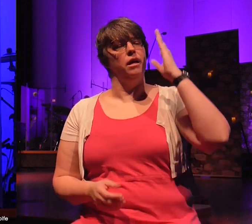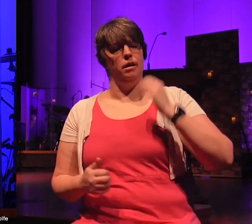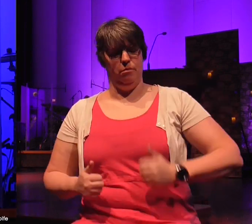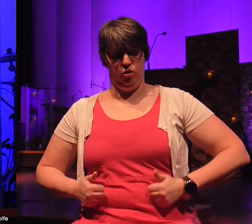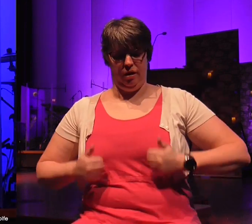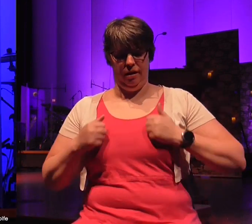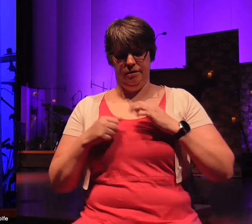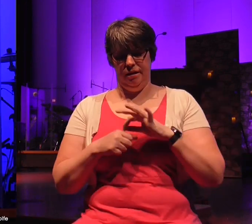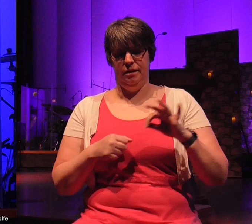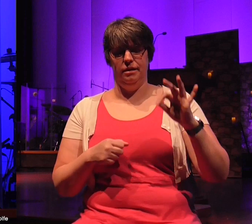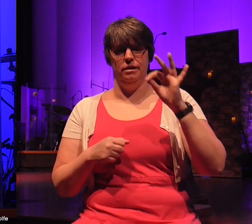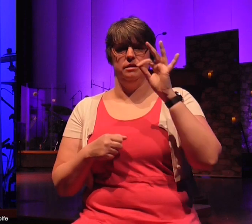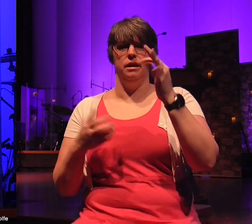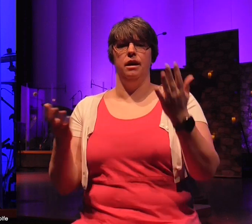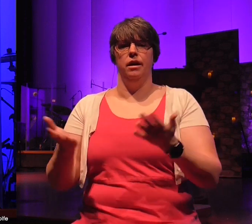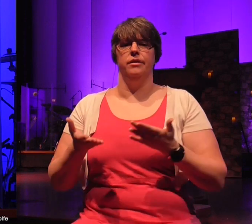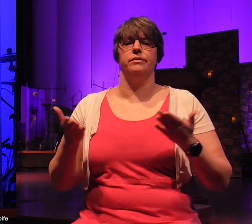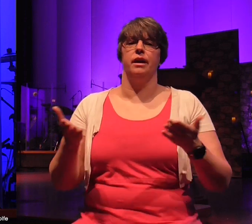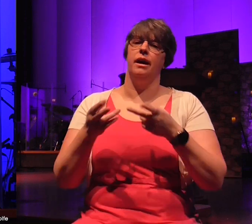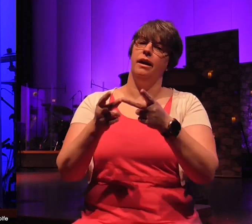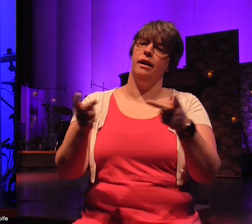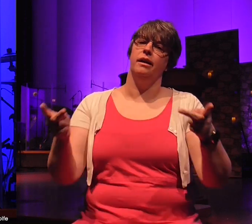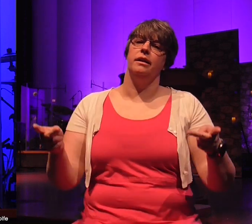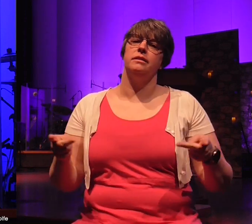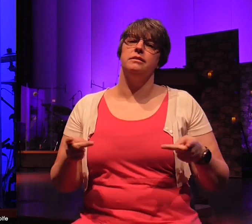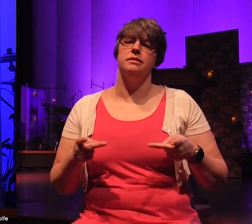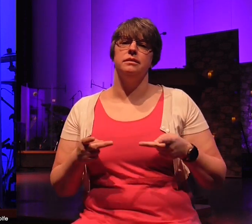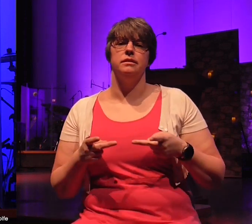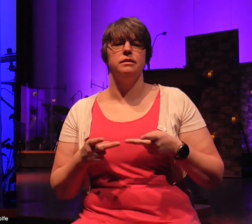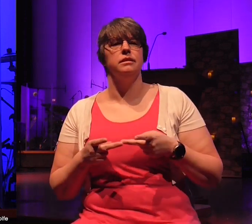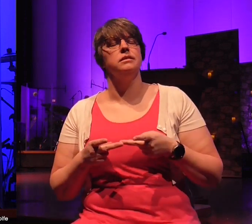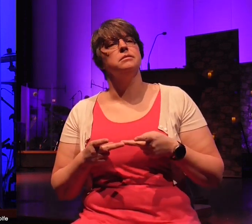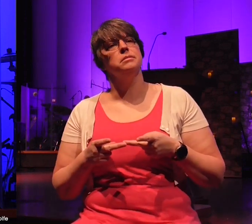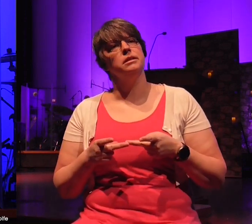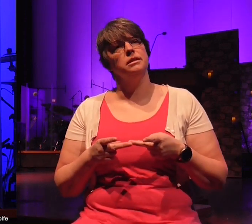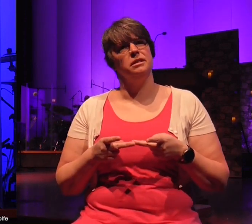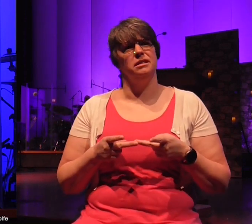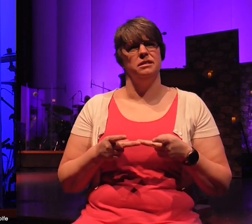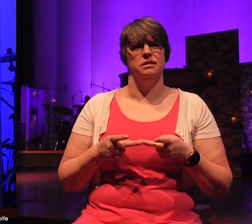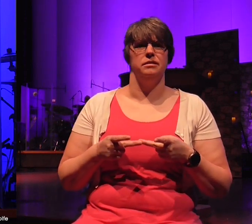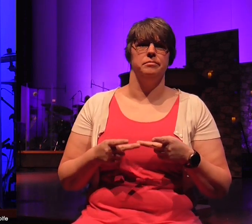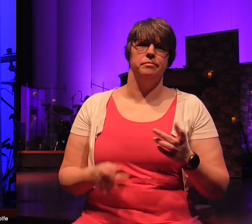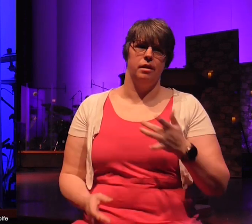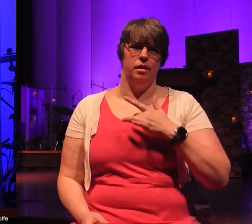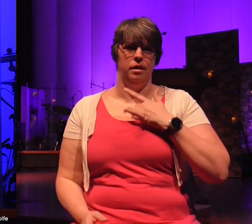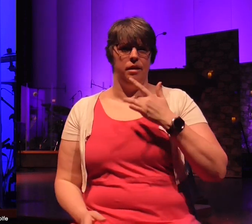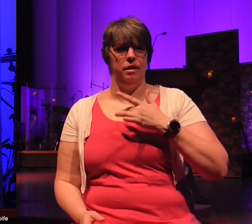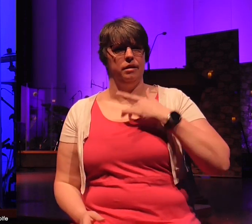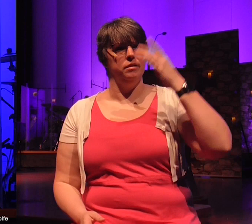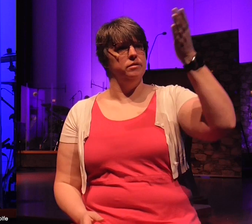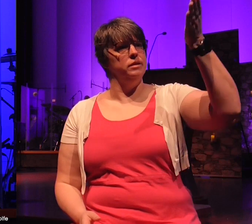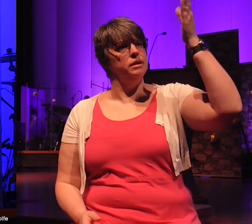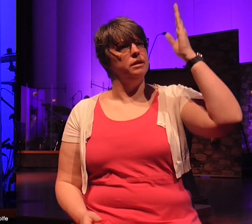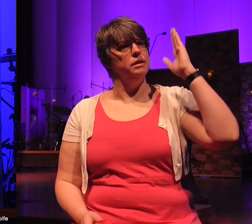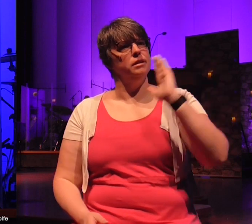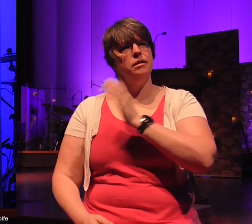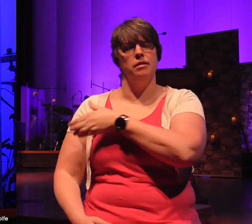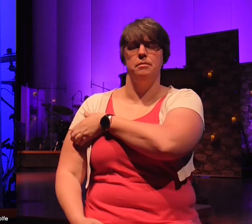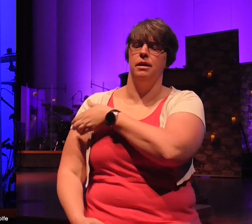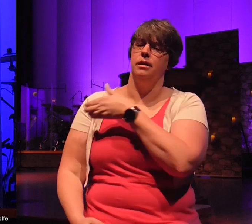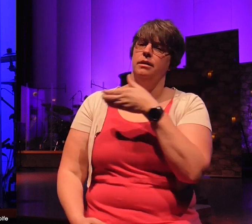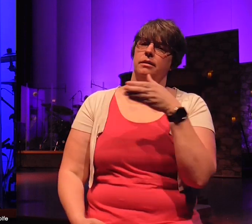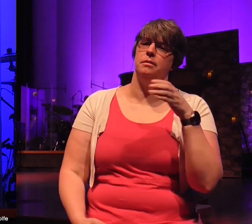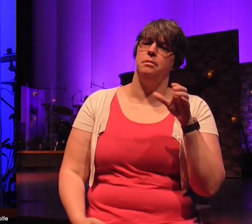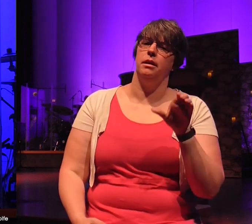Surely the presence of God is in this place. I can feel